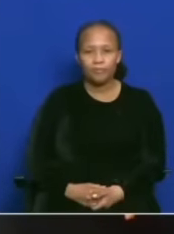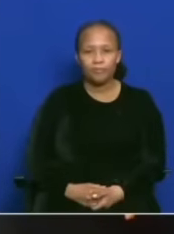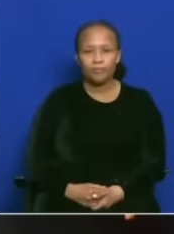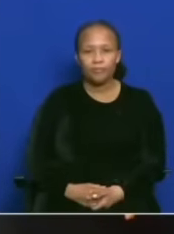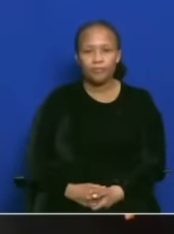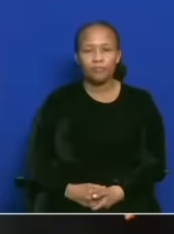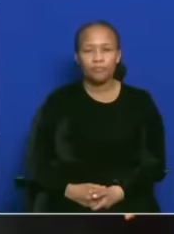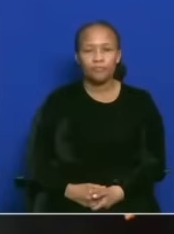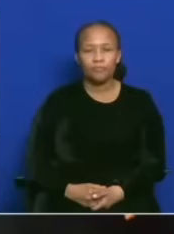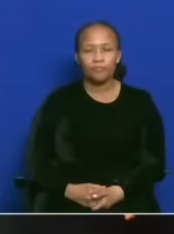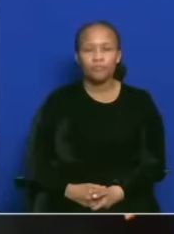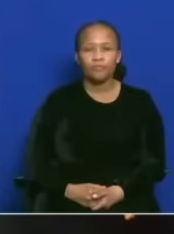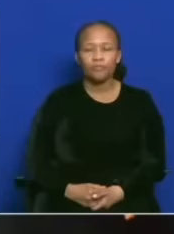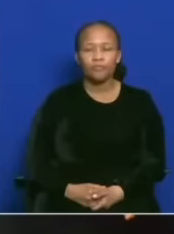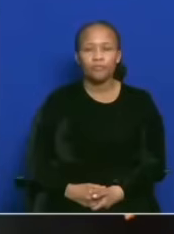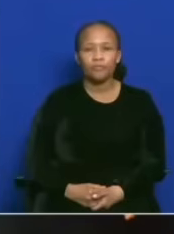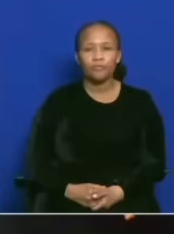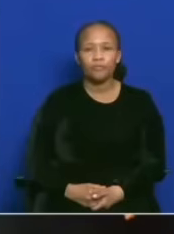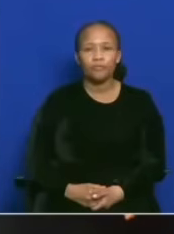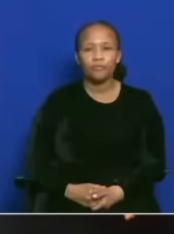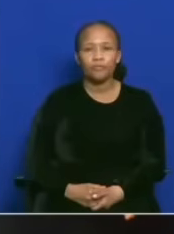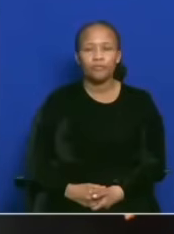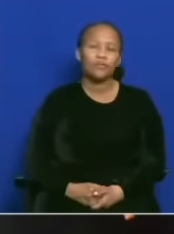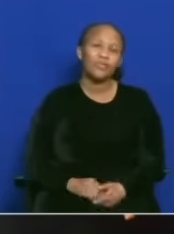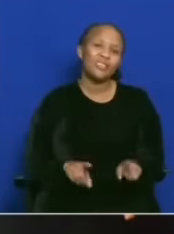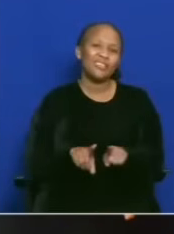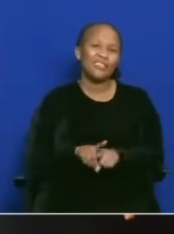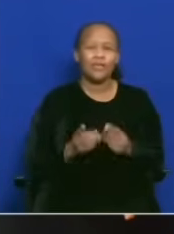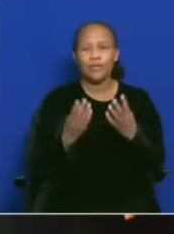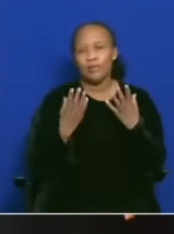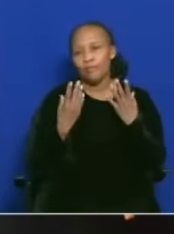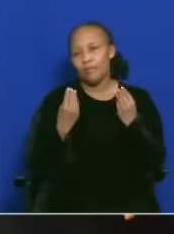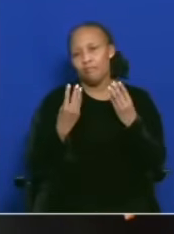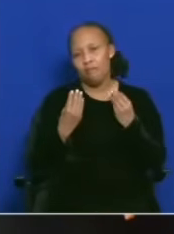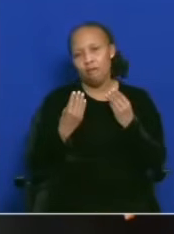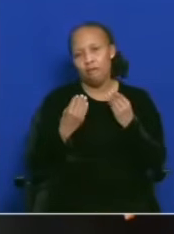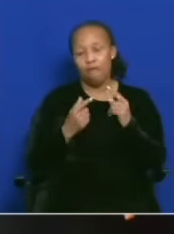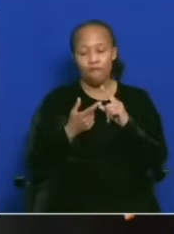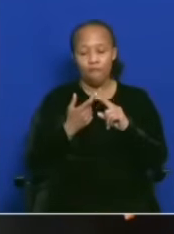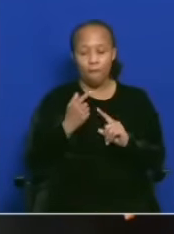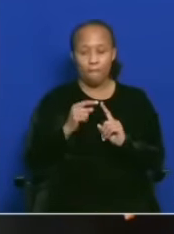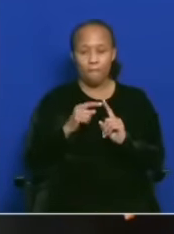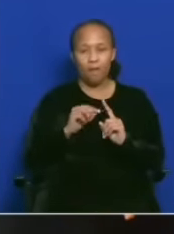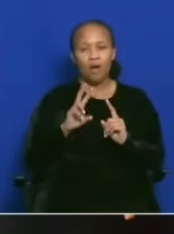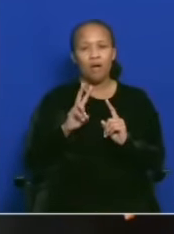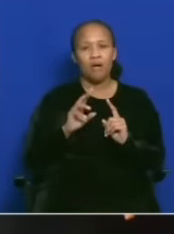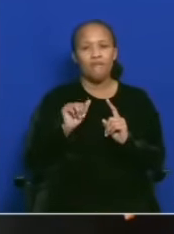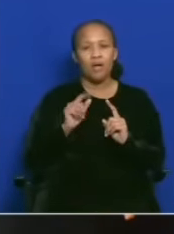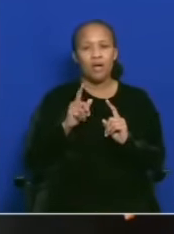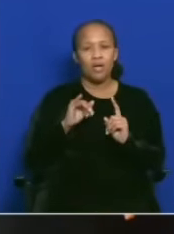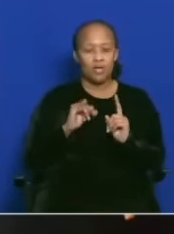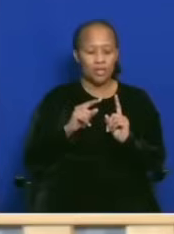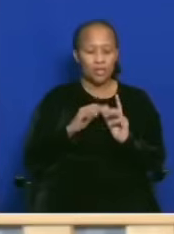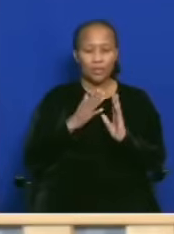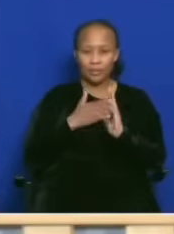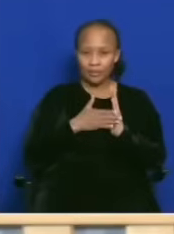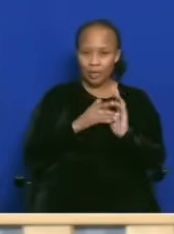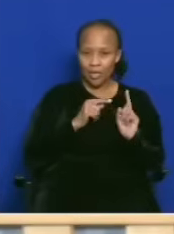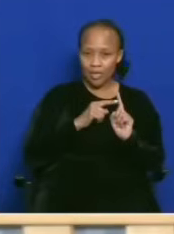But it's the same number on Mr. Valley's side, but it's a different phone on General Khan's side.